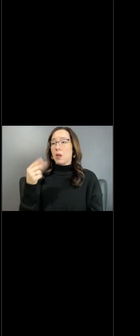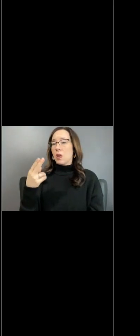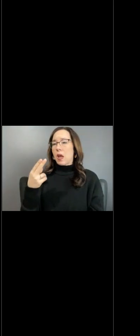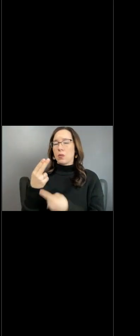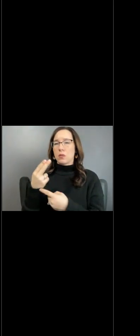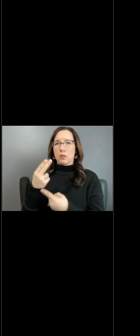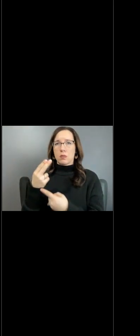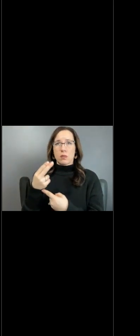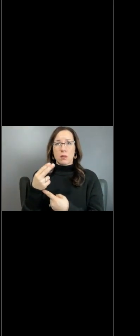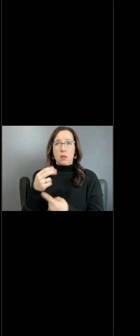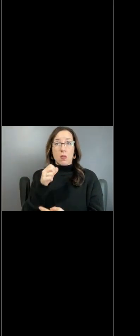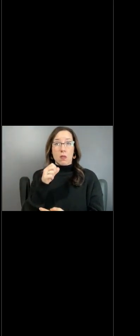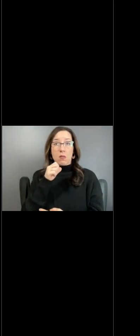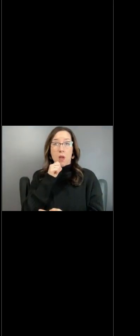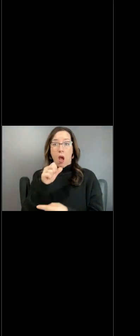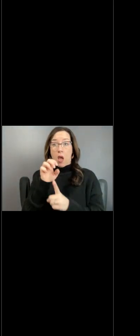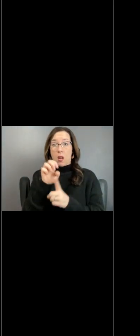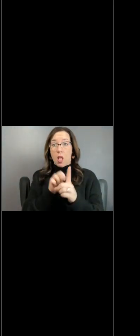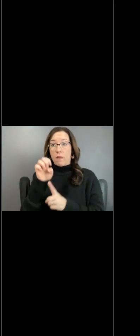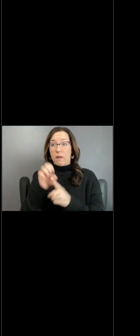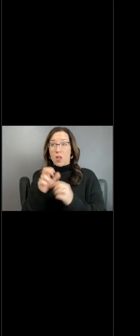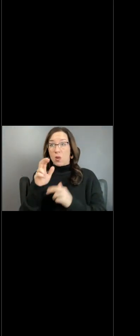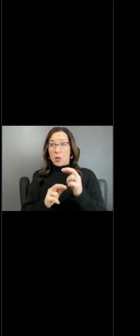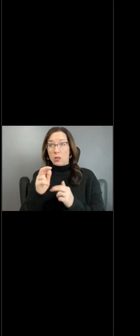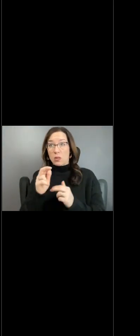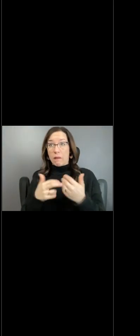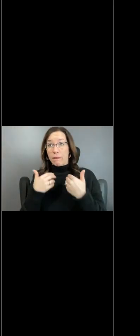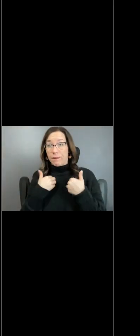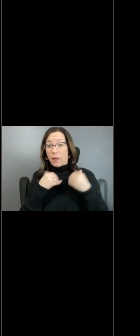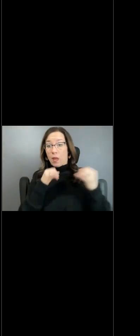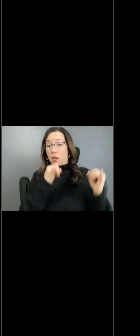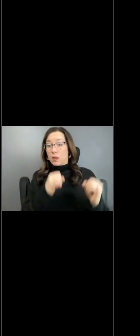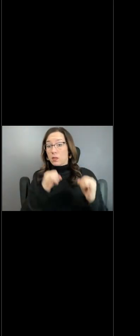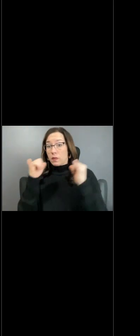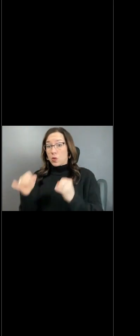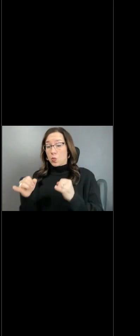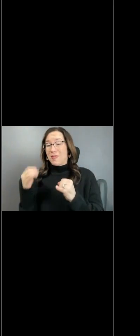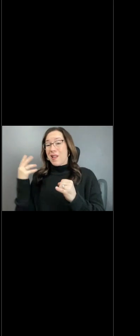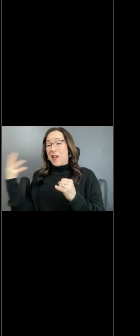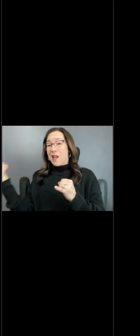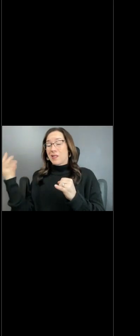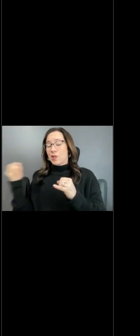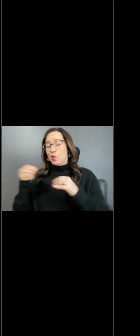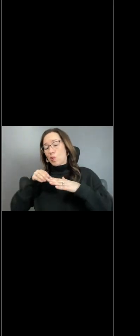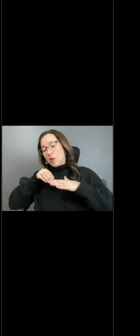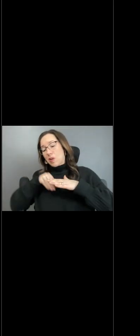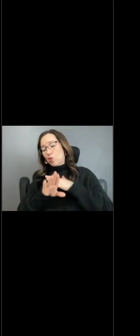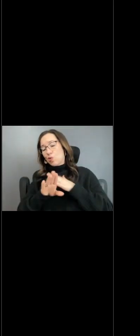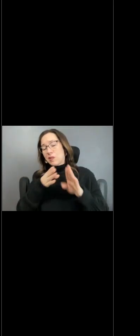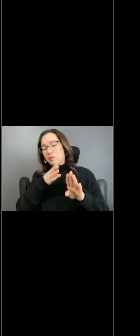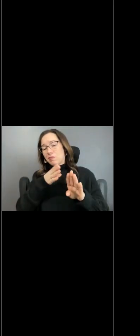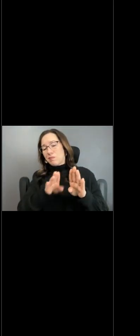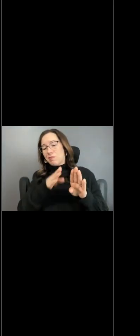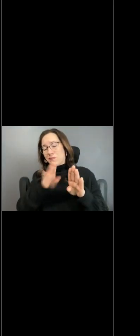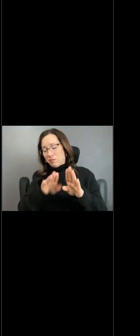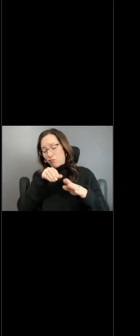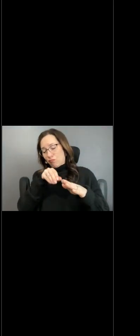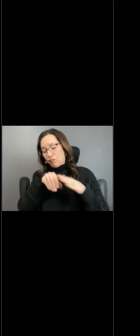and non-elevator buildings that have individual exterior entrances required to